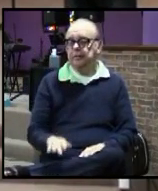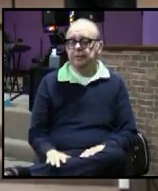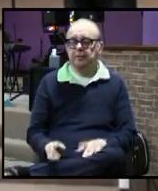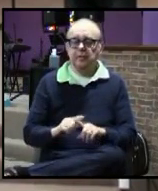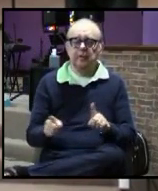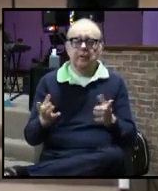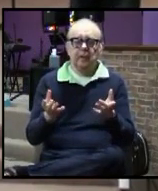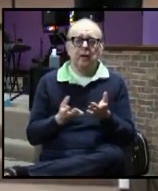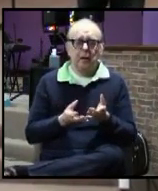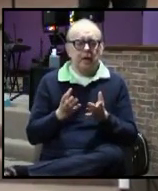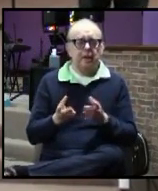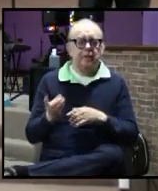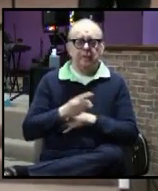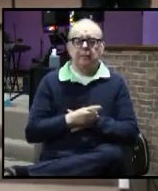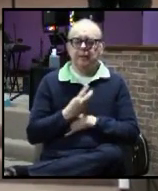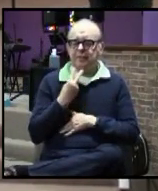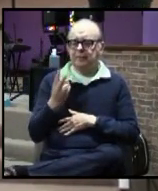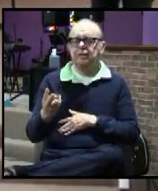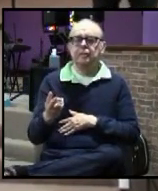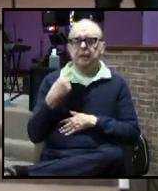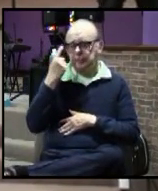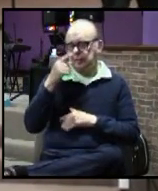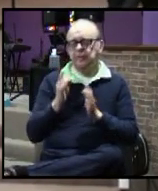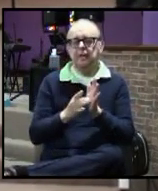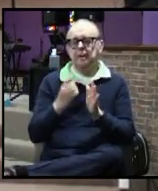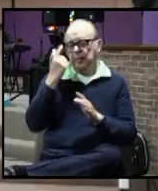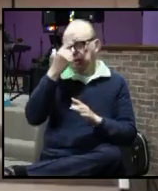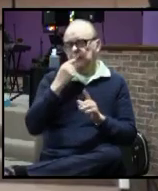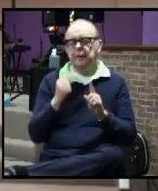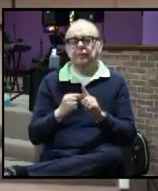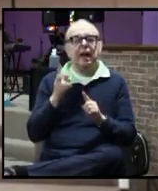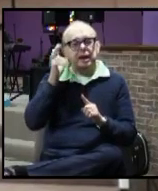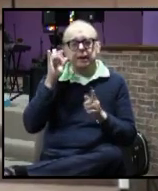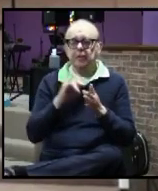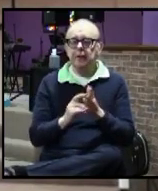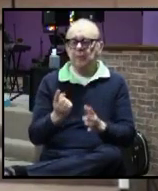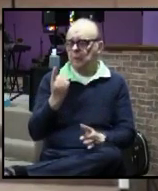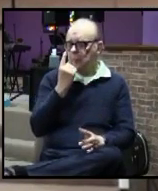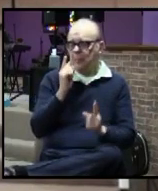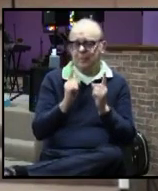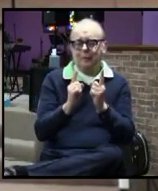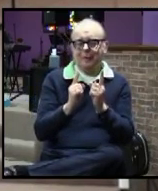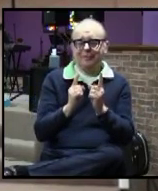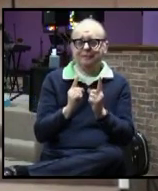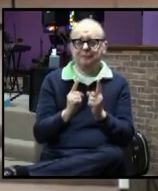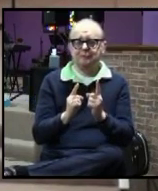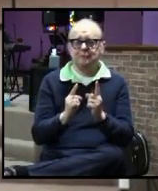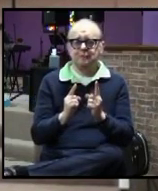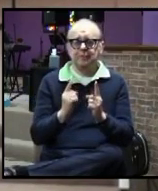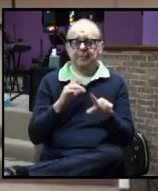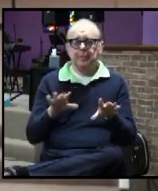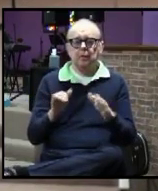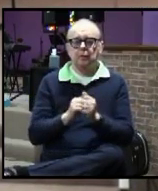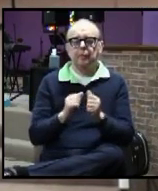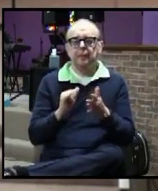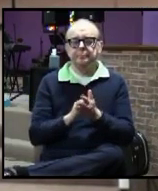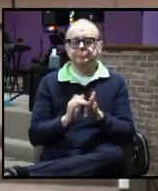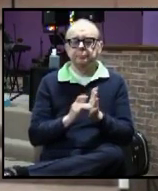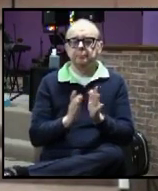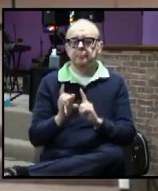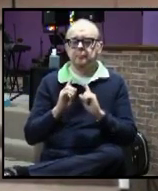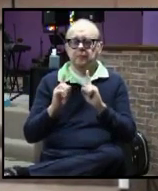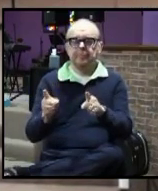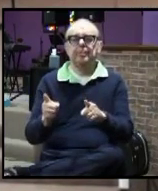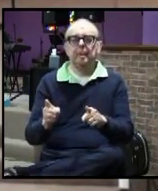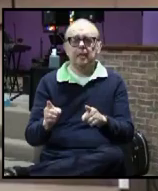you, but I long for the day when I get to see Jesus face to face and I finally get to hear him. Amen. And so that's what we're going to deal with today. Jesus